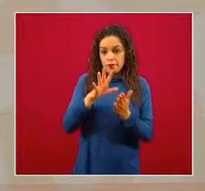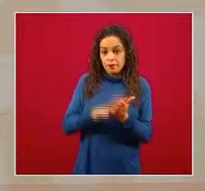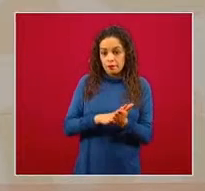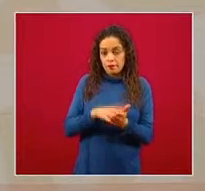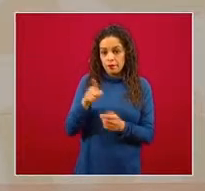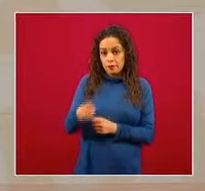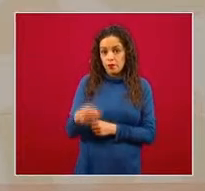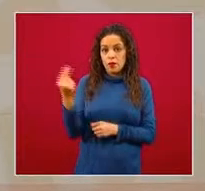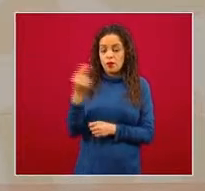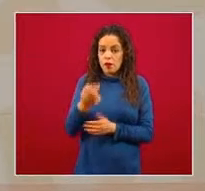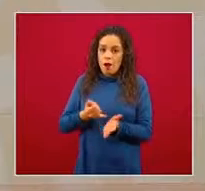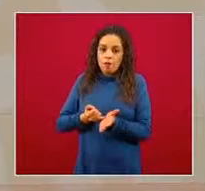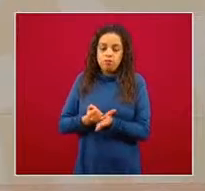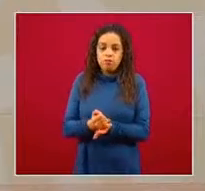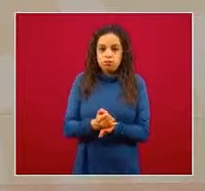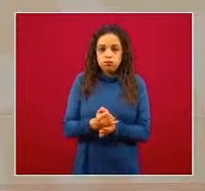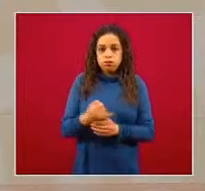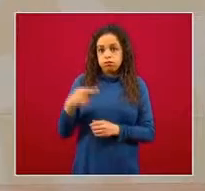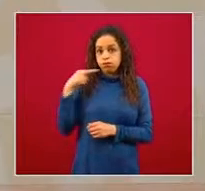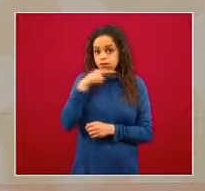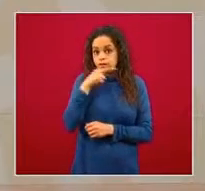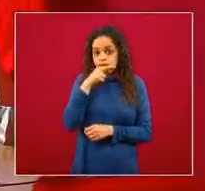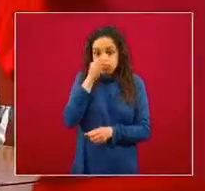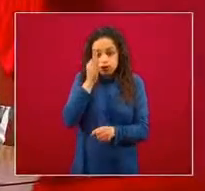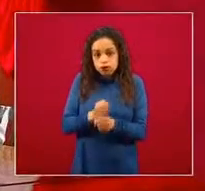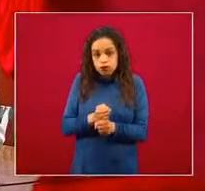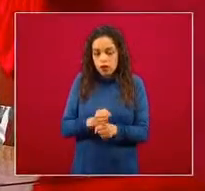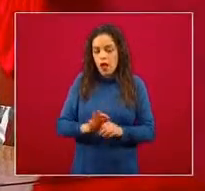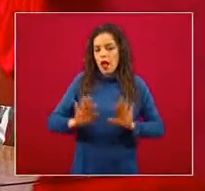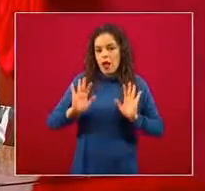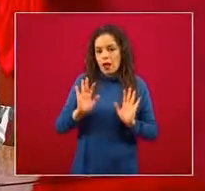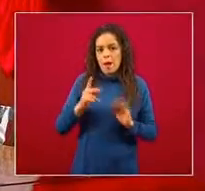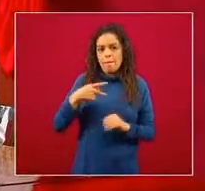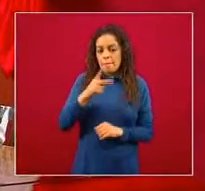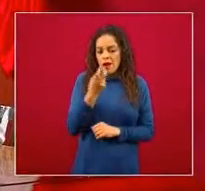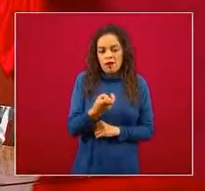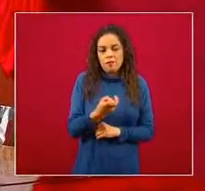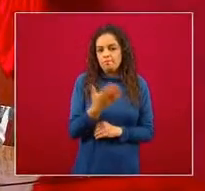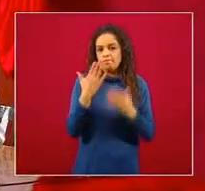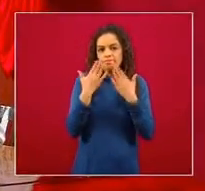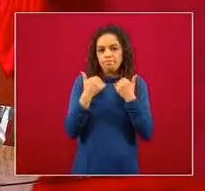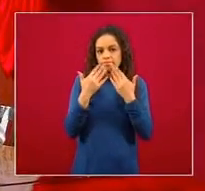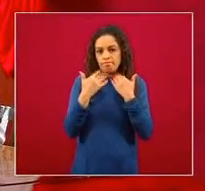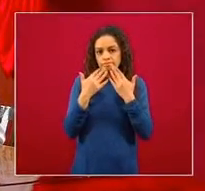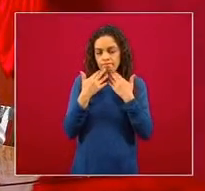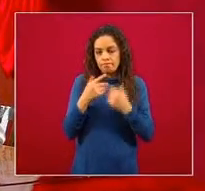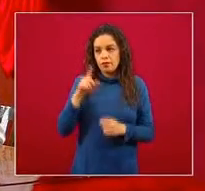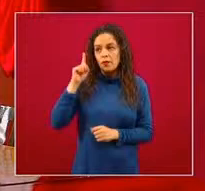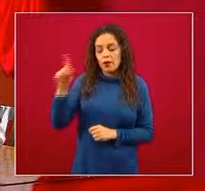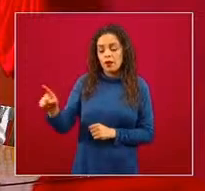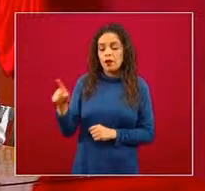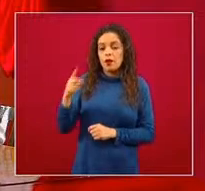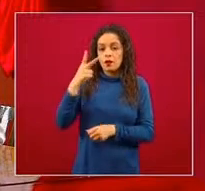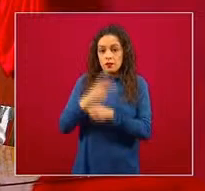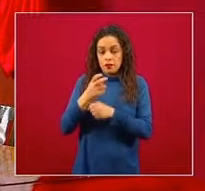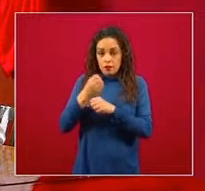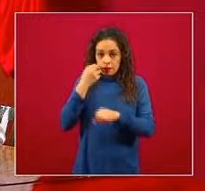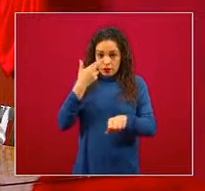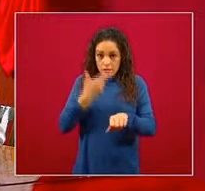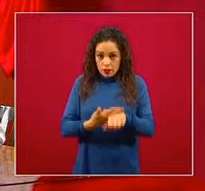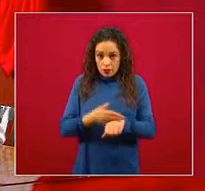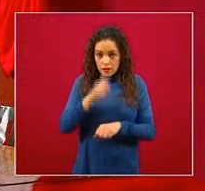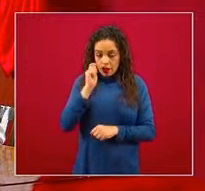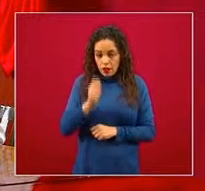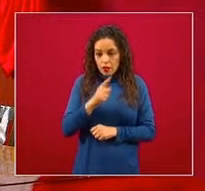immediate provisions as well, which are not these ones. So do not look anywhere else. The deputy